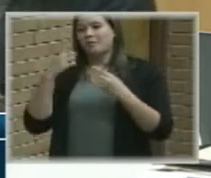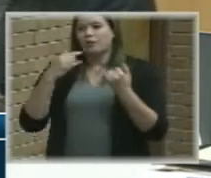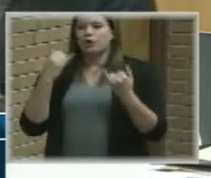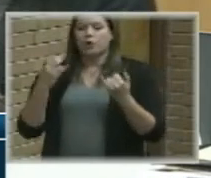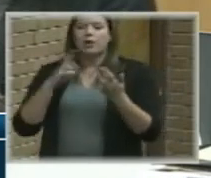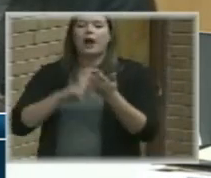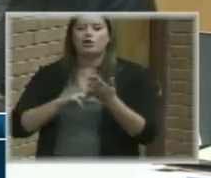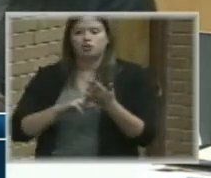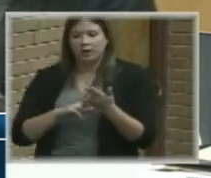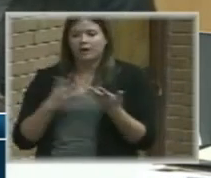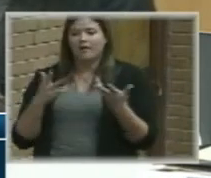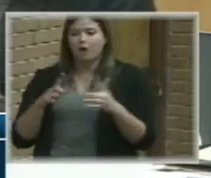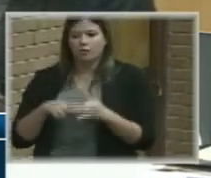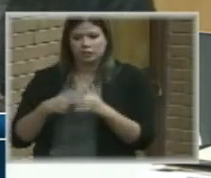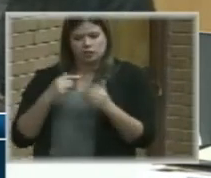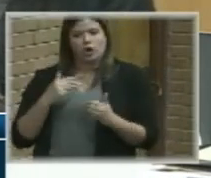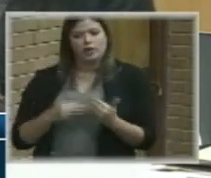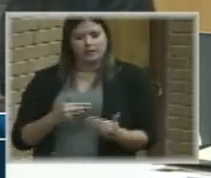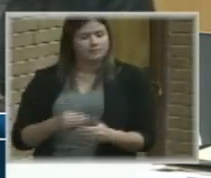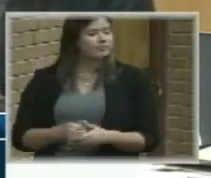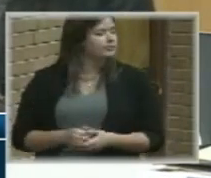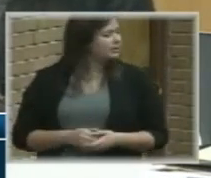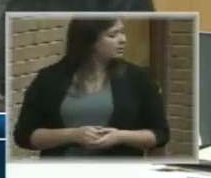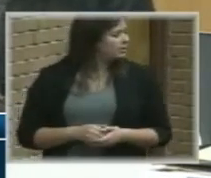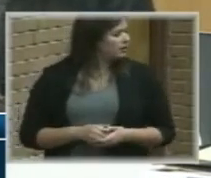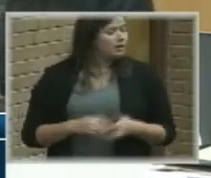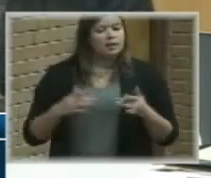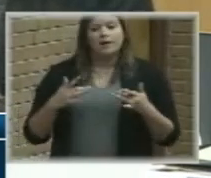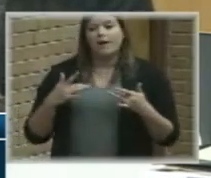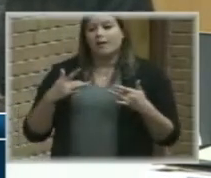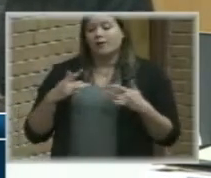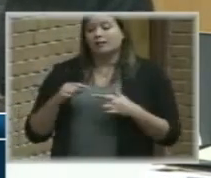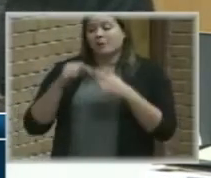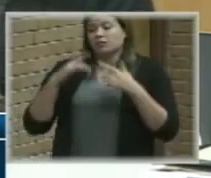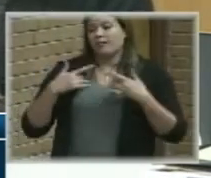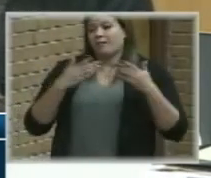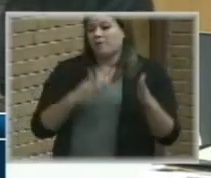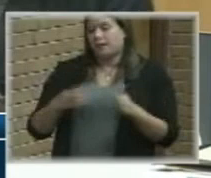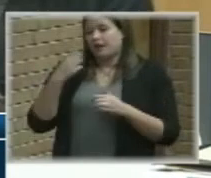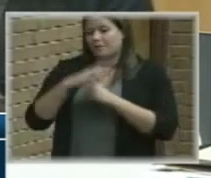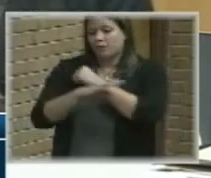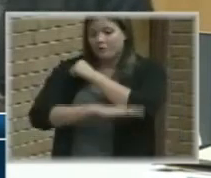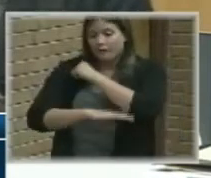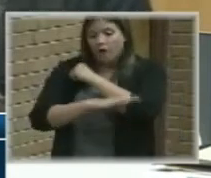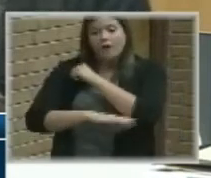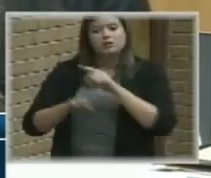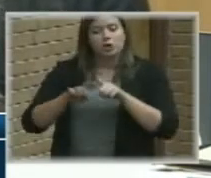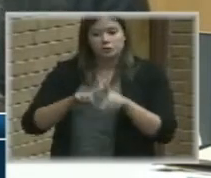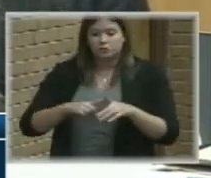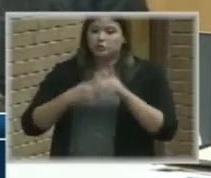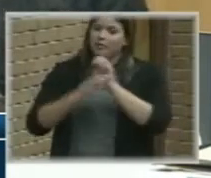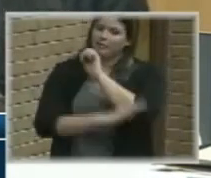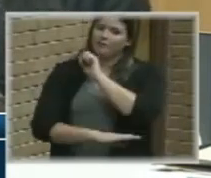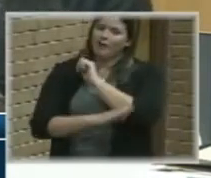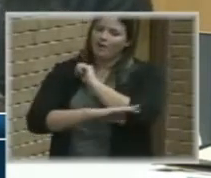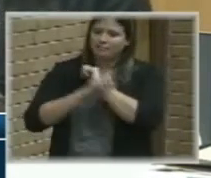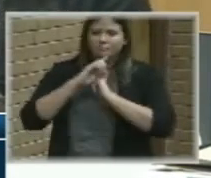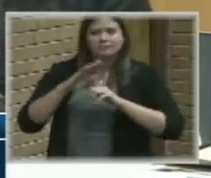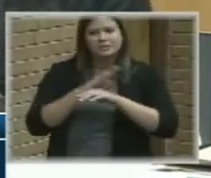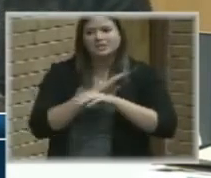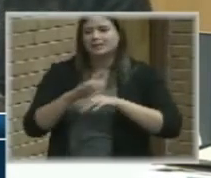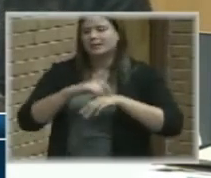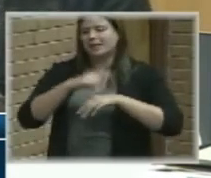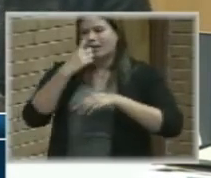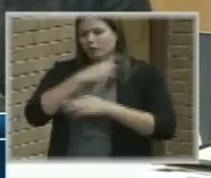contract are underway. Our special event planning for the fall is also underway. Fall is a very busy time for our